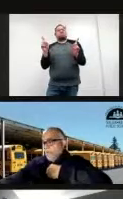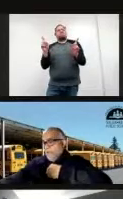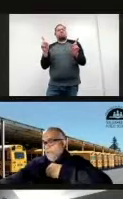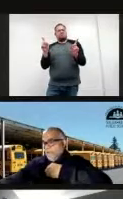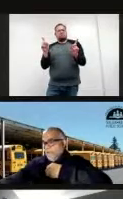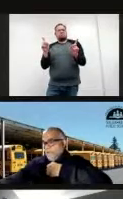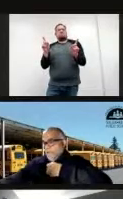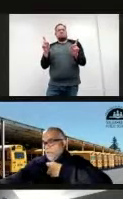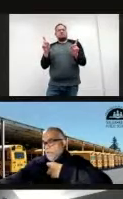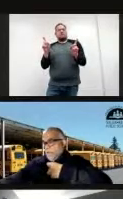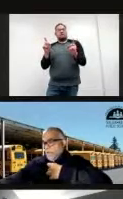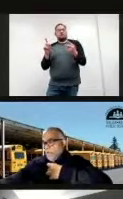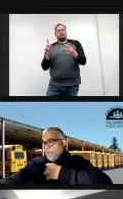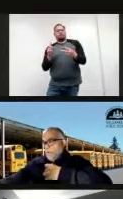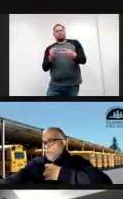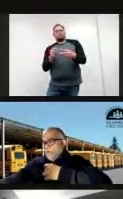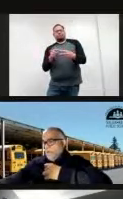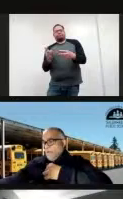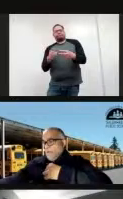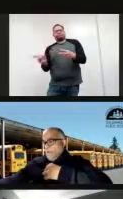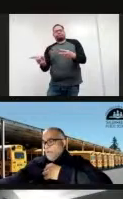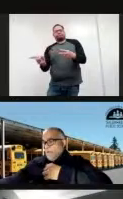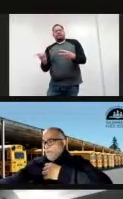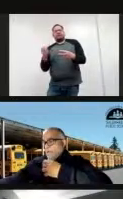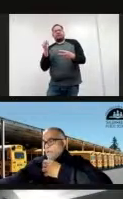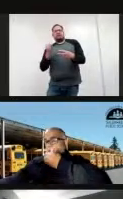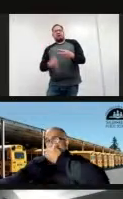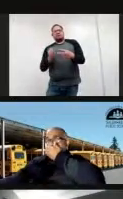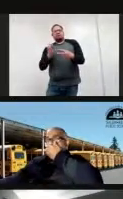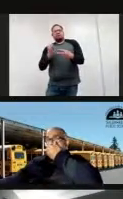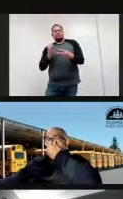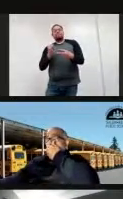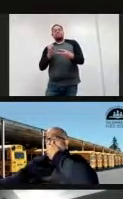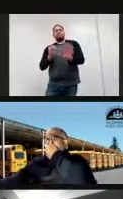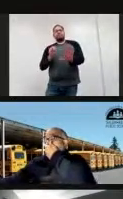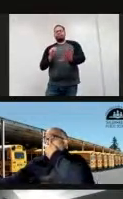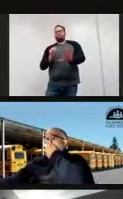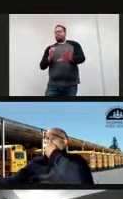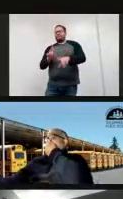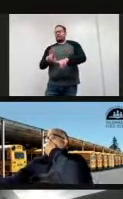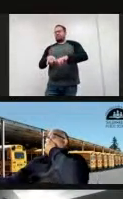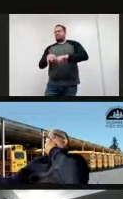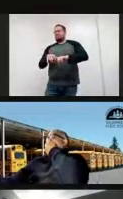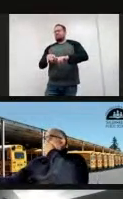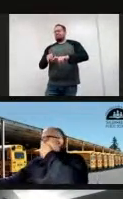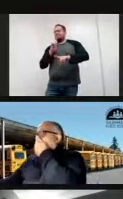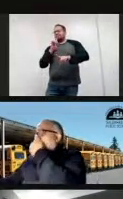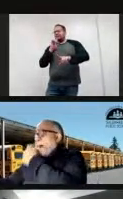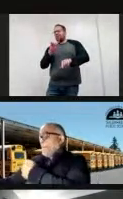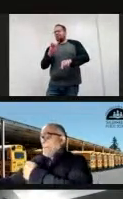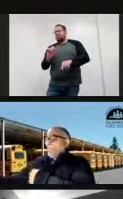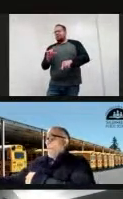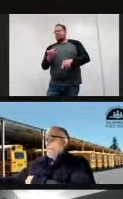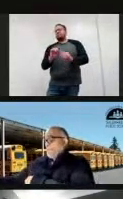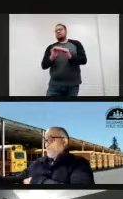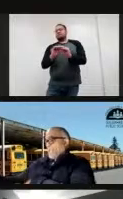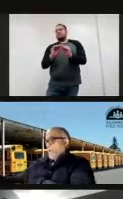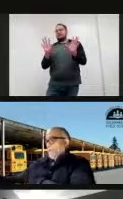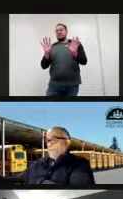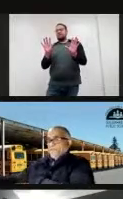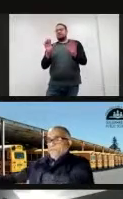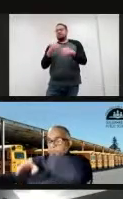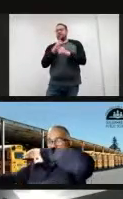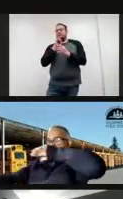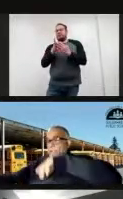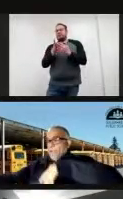two last columns. So I want to pause and answer any questions about clarification. I want to make sure this data makes